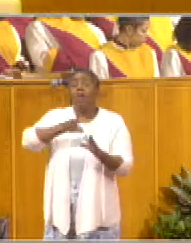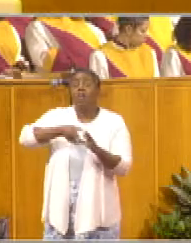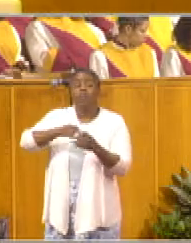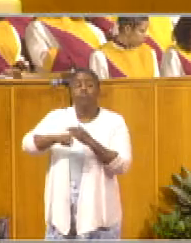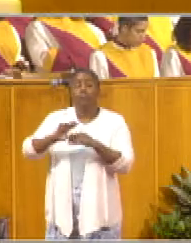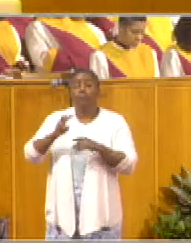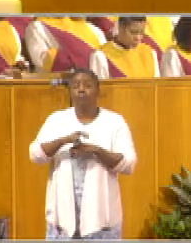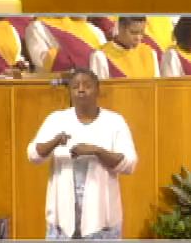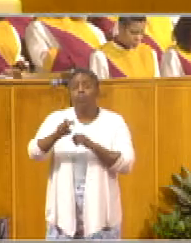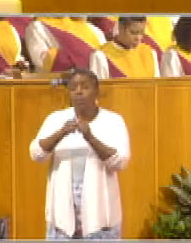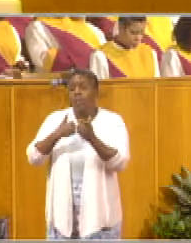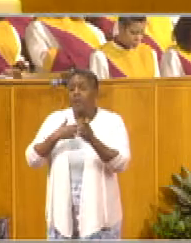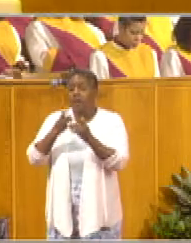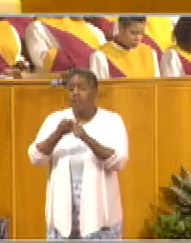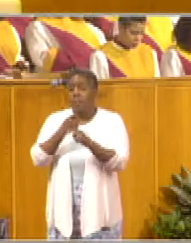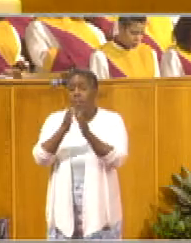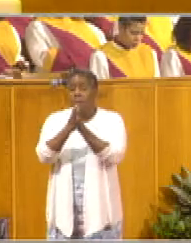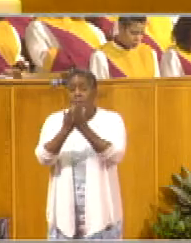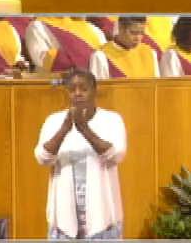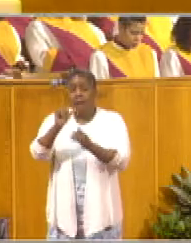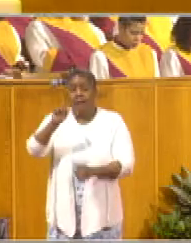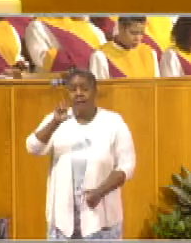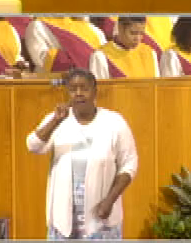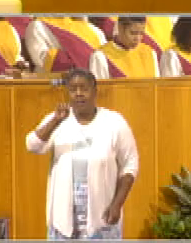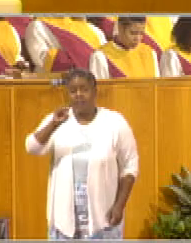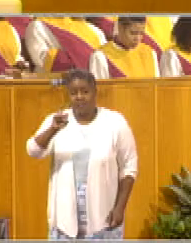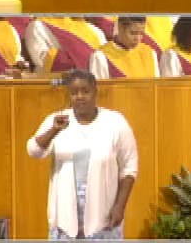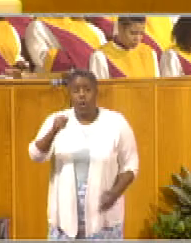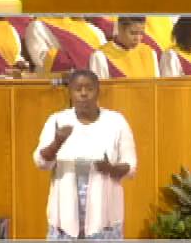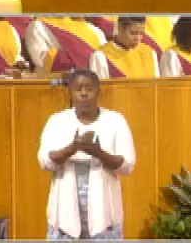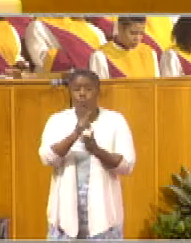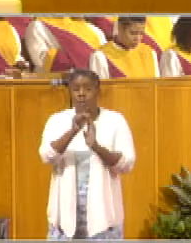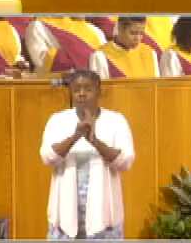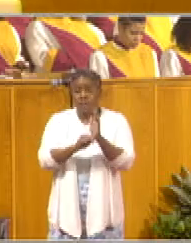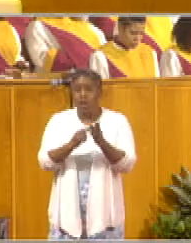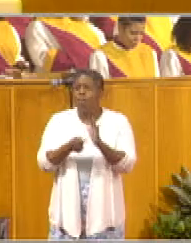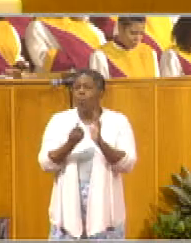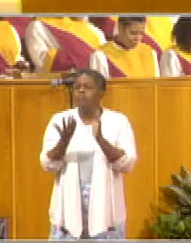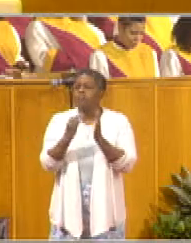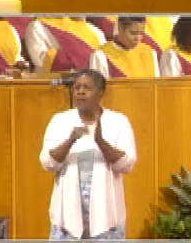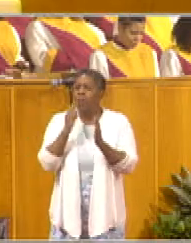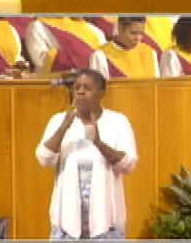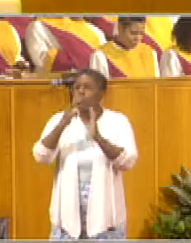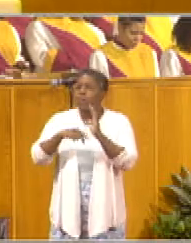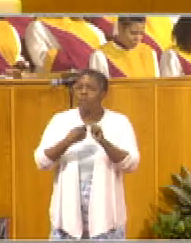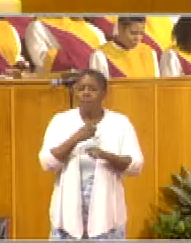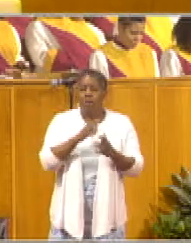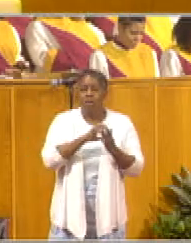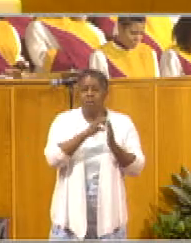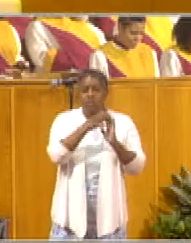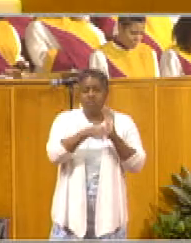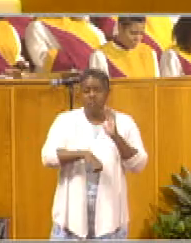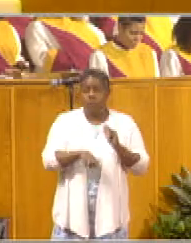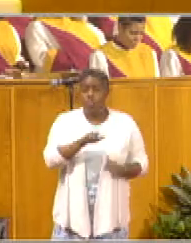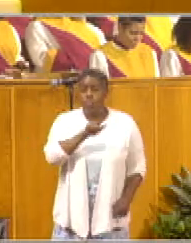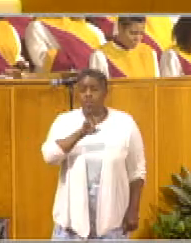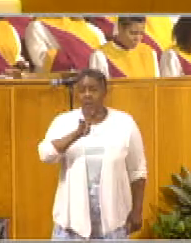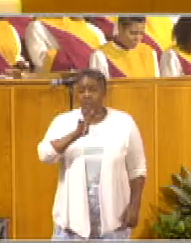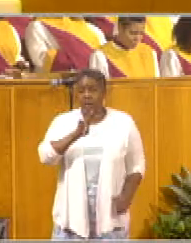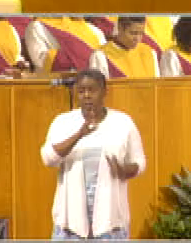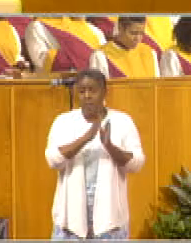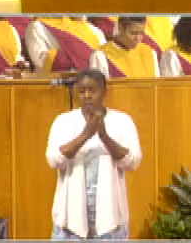the book of the Acts of the Apostles in the New Testament. So we may once again hear a reading from the 27th chapter of the book of